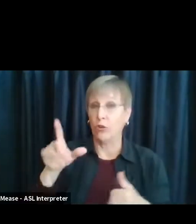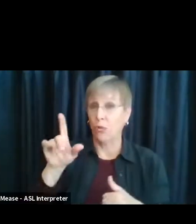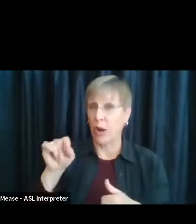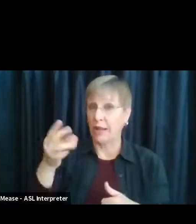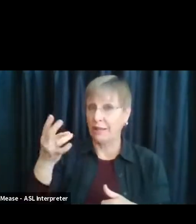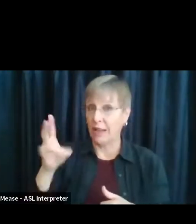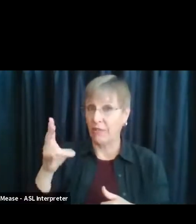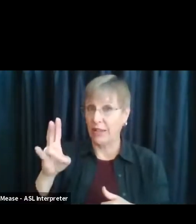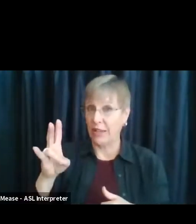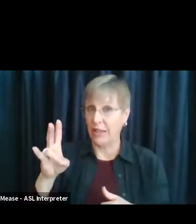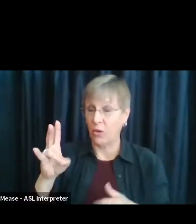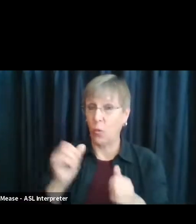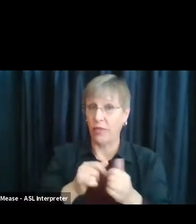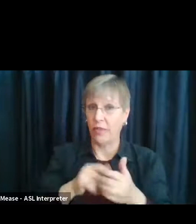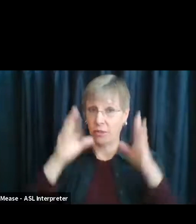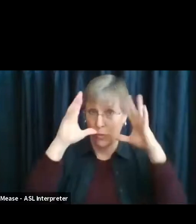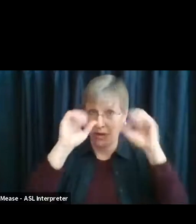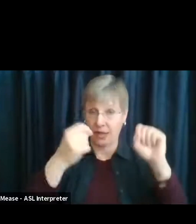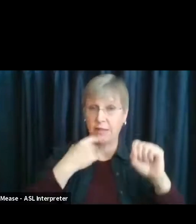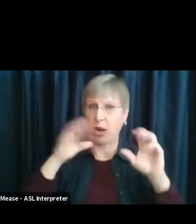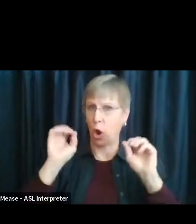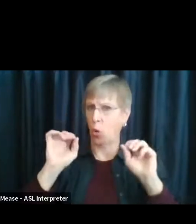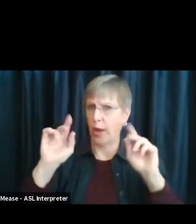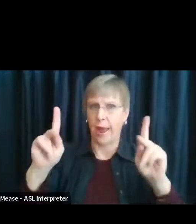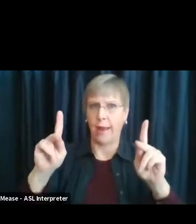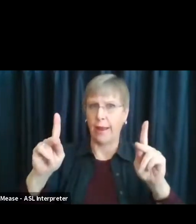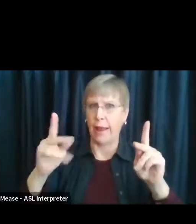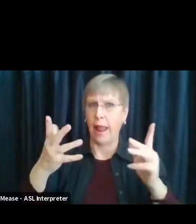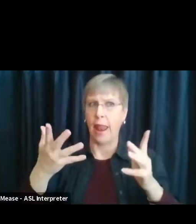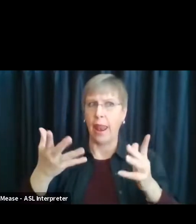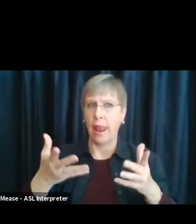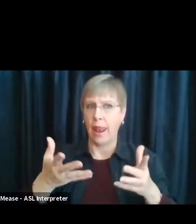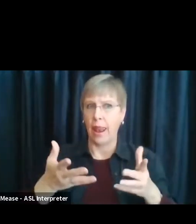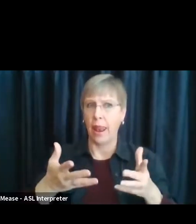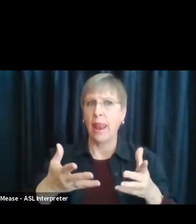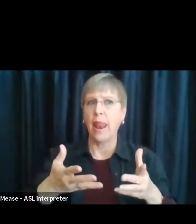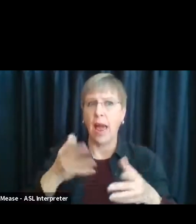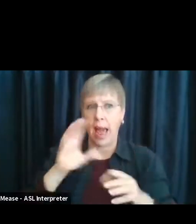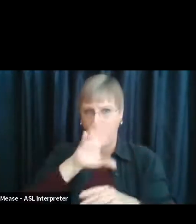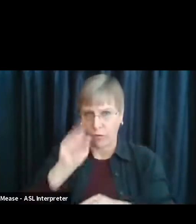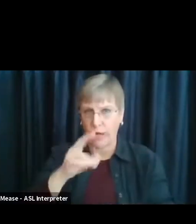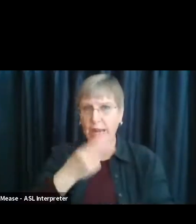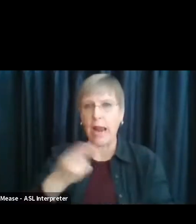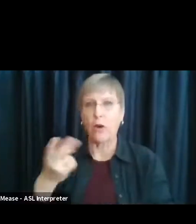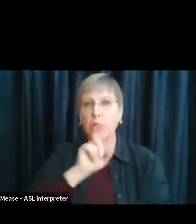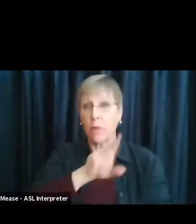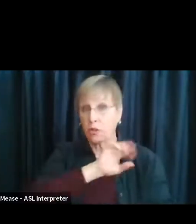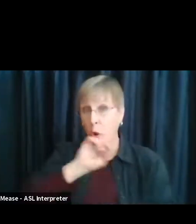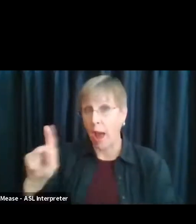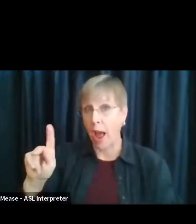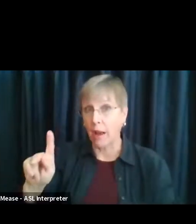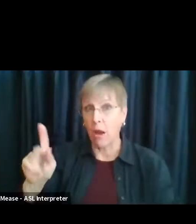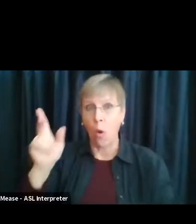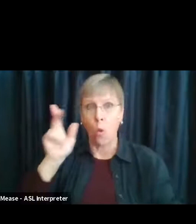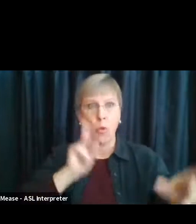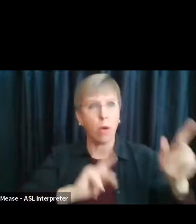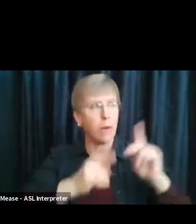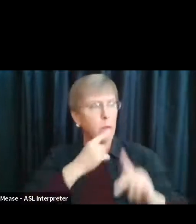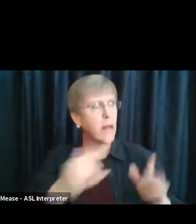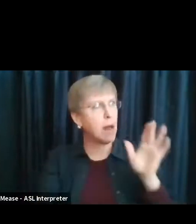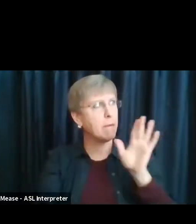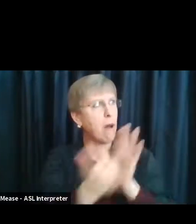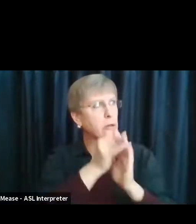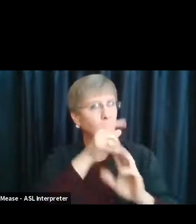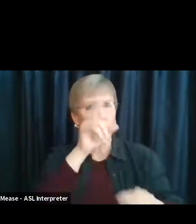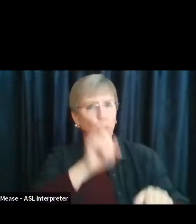2017 with this president saying, okay, let's go. African heritage must go back. Well, people said, it's impossible.